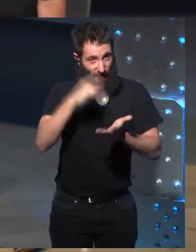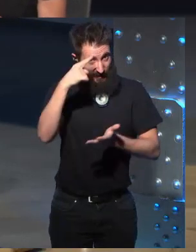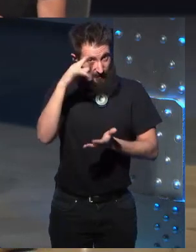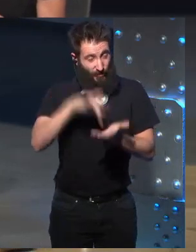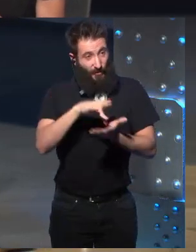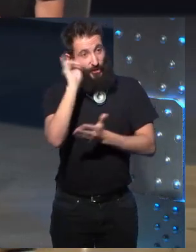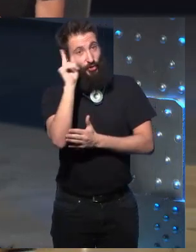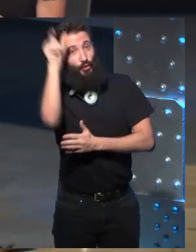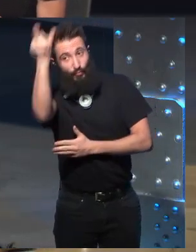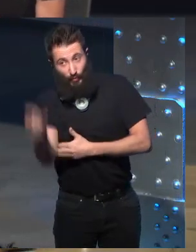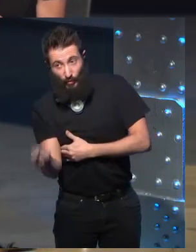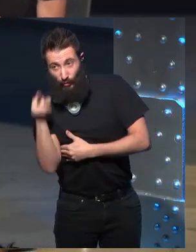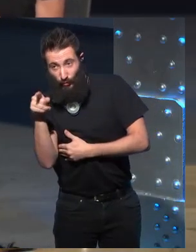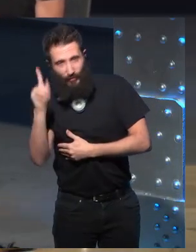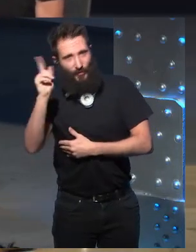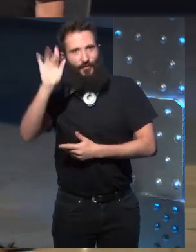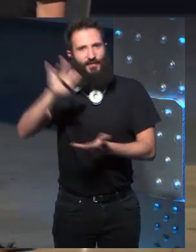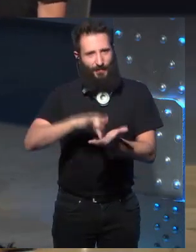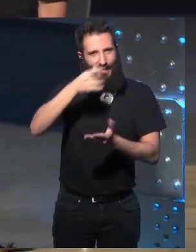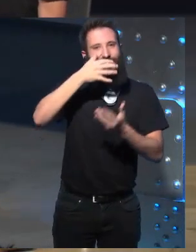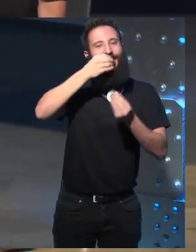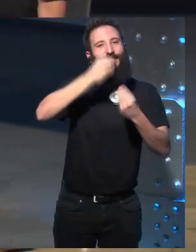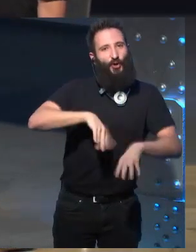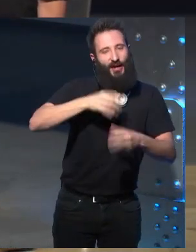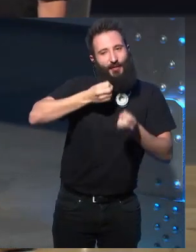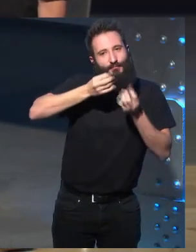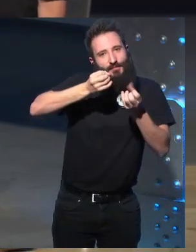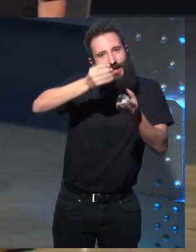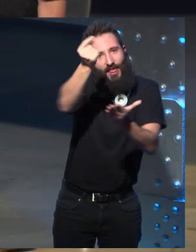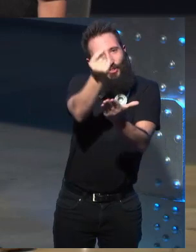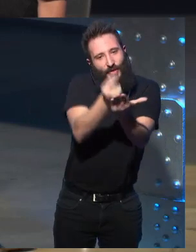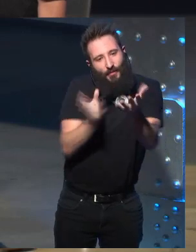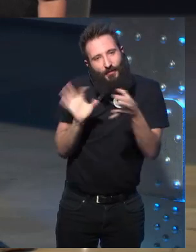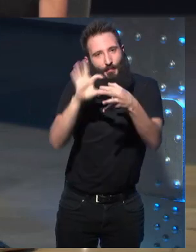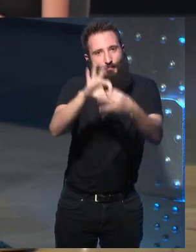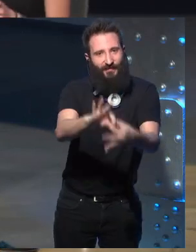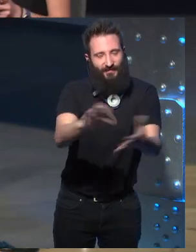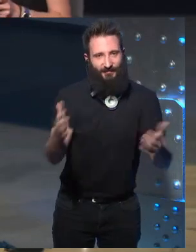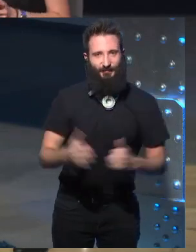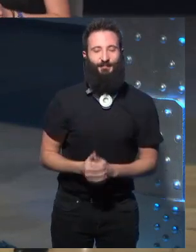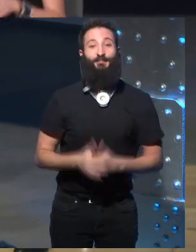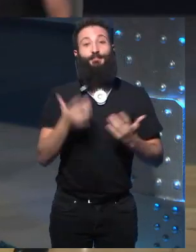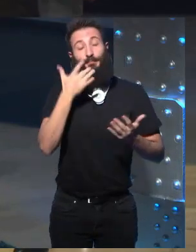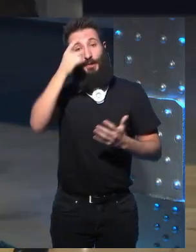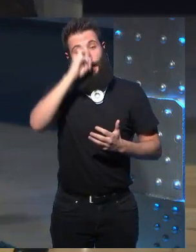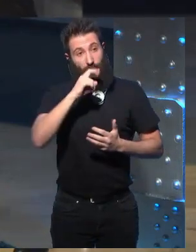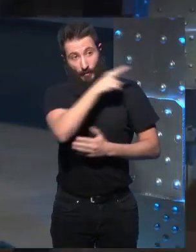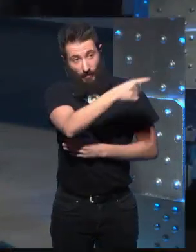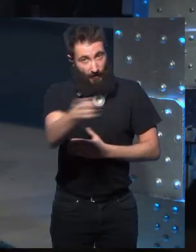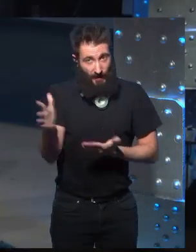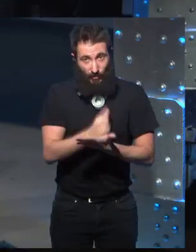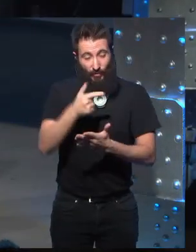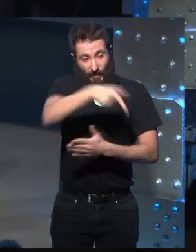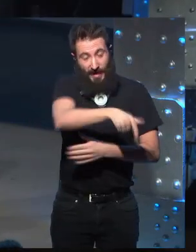has drawn. He's not just drawn you, he's telling the story also of what you were telling. So